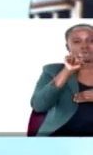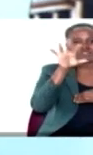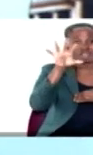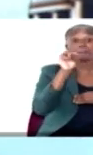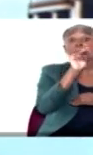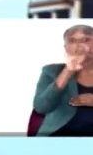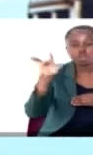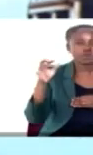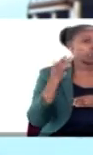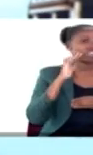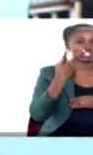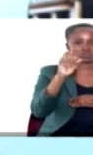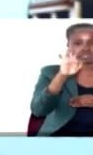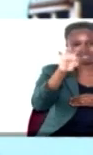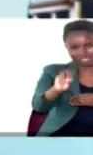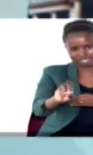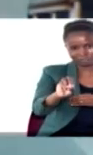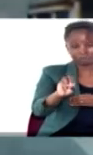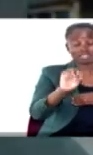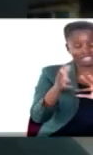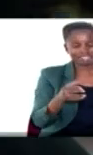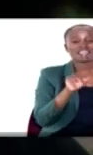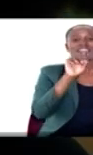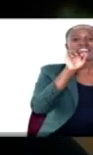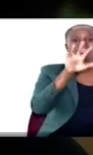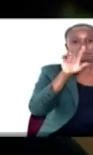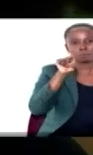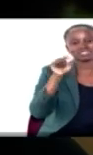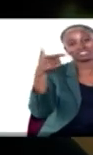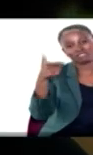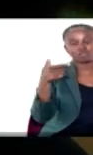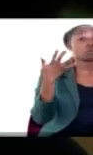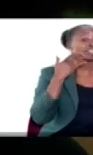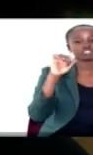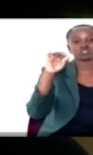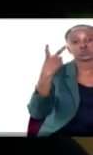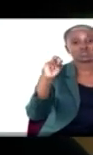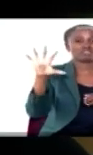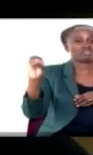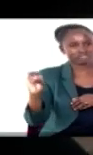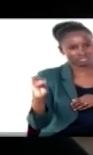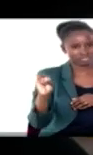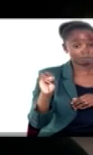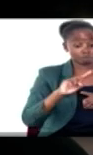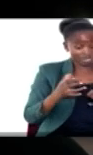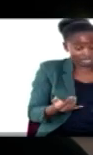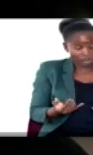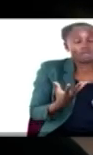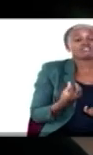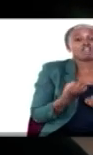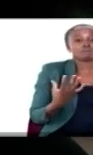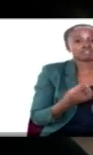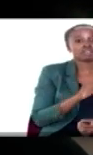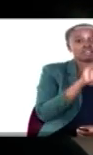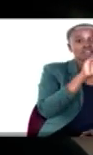2030 and 9.7 billion in 2050. At the moment, there are 7.7